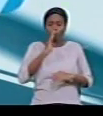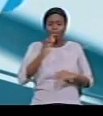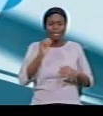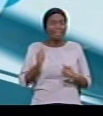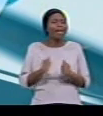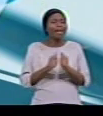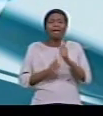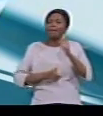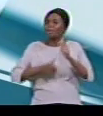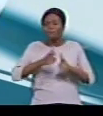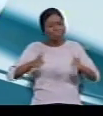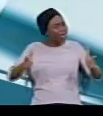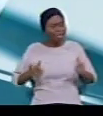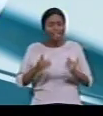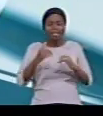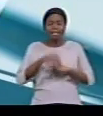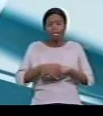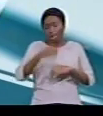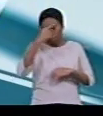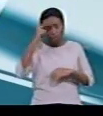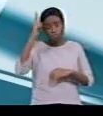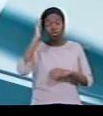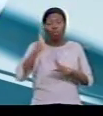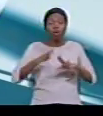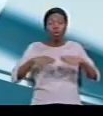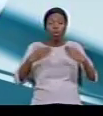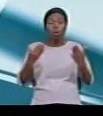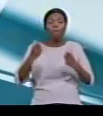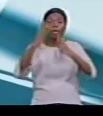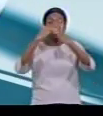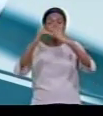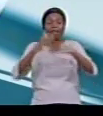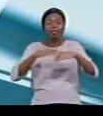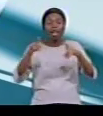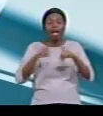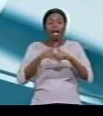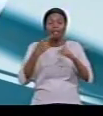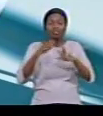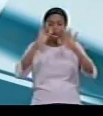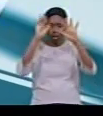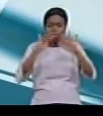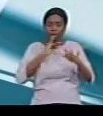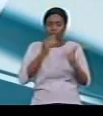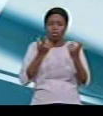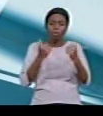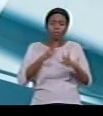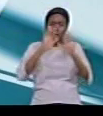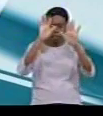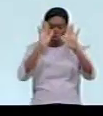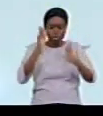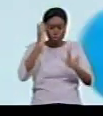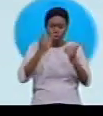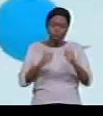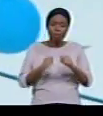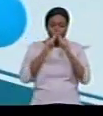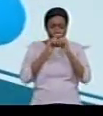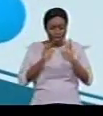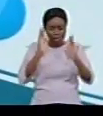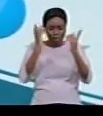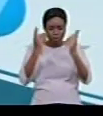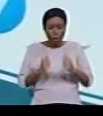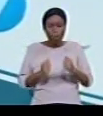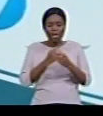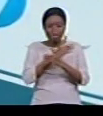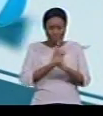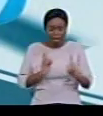night because you open heaven. As the rain is coming, your miracle will come, your blessing will come, healing will come, deliverance will